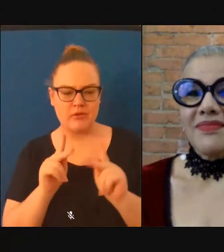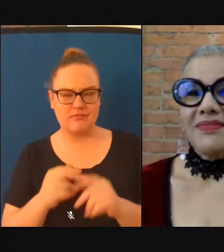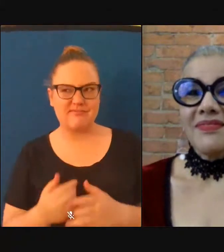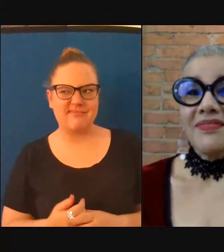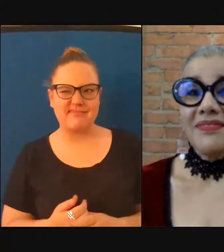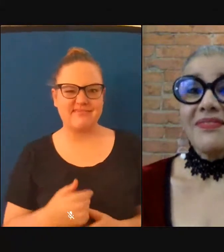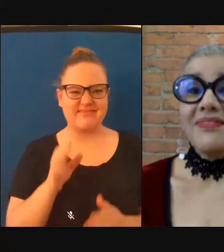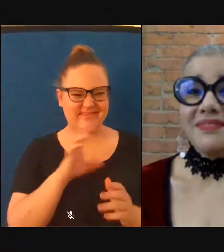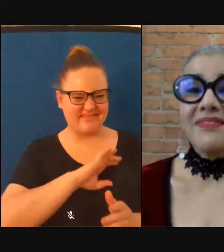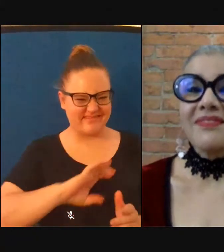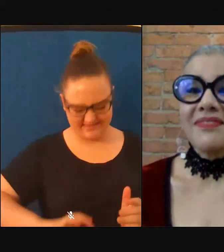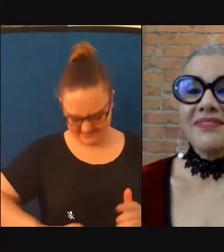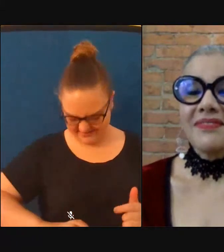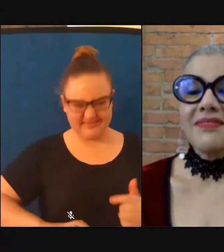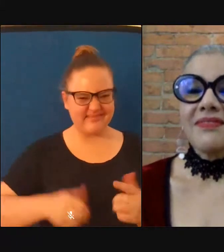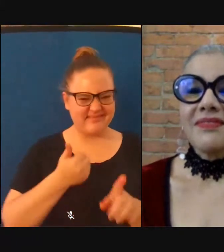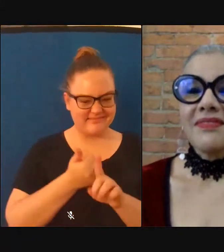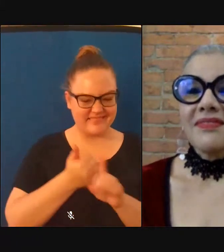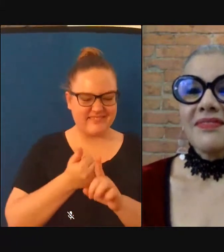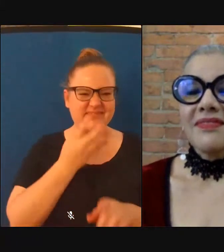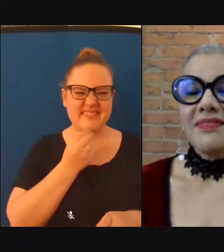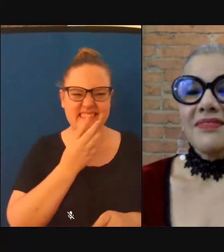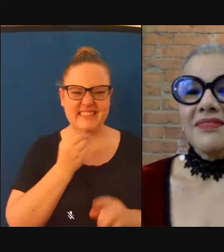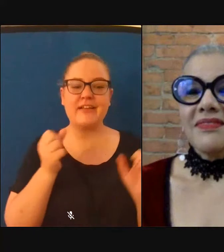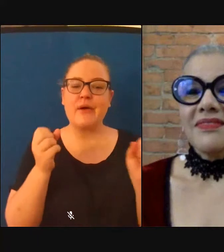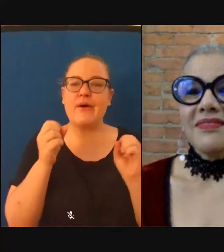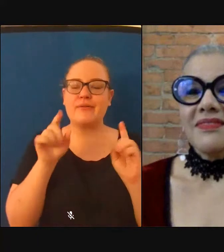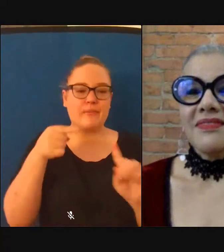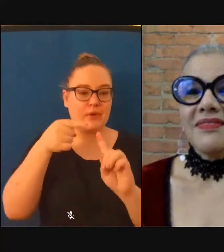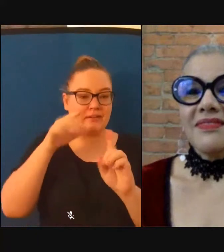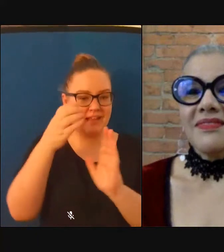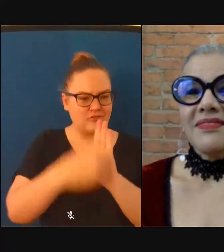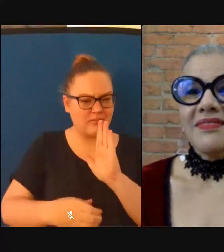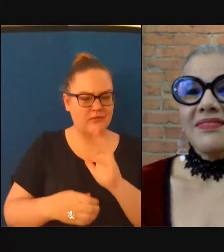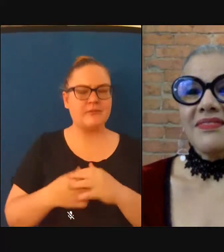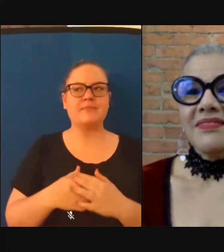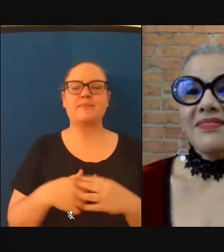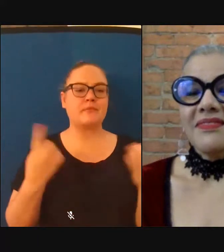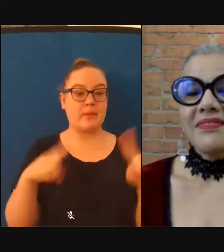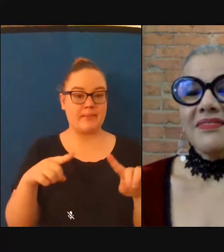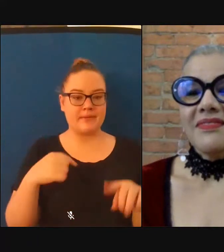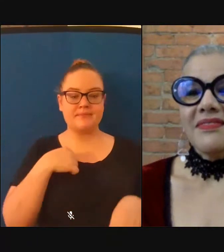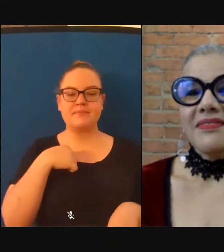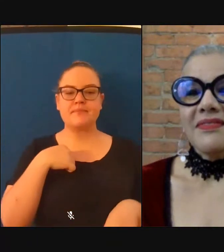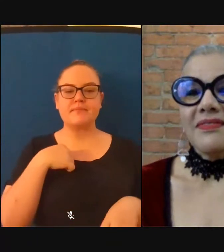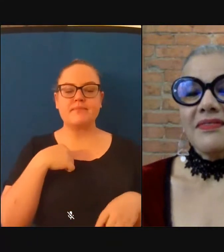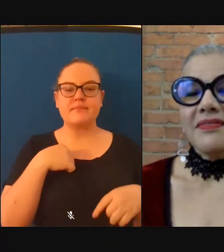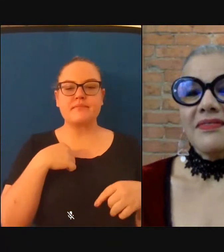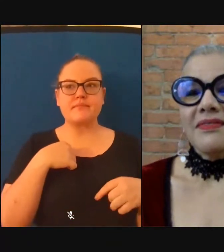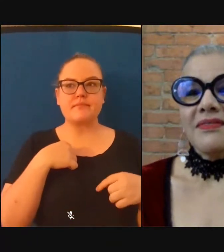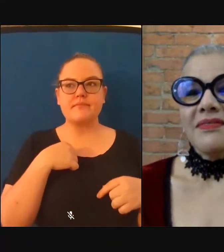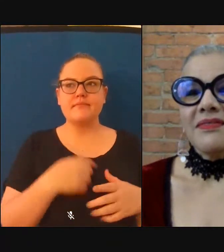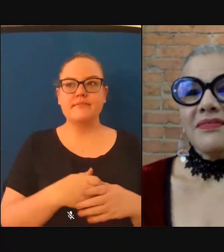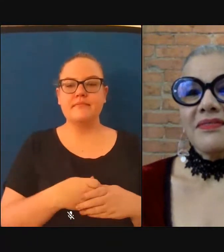sort of anchor story of that chapter is I wound up in like kind of, I had an